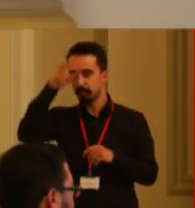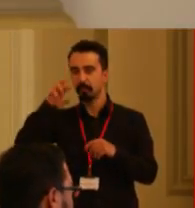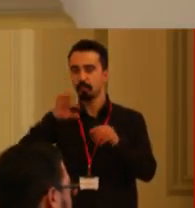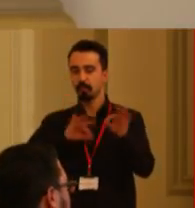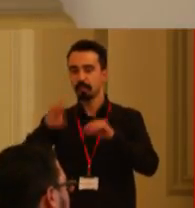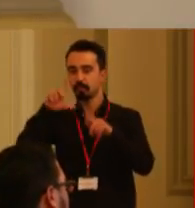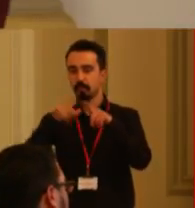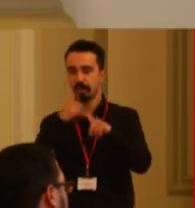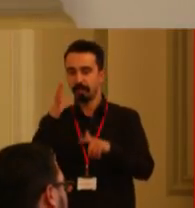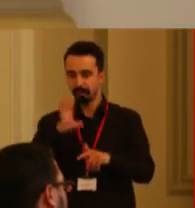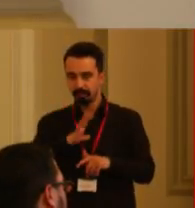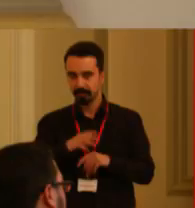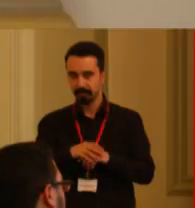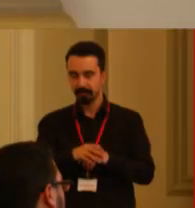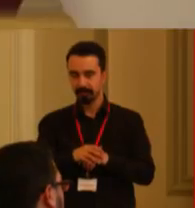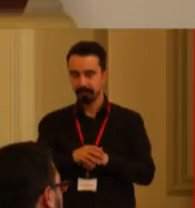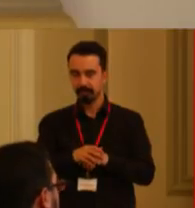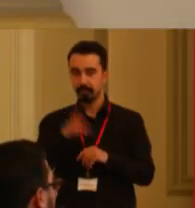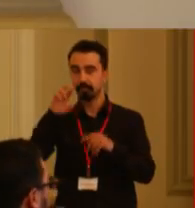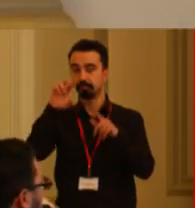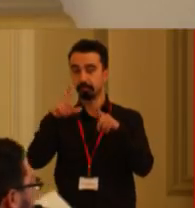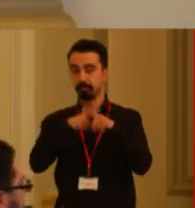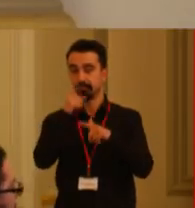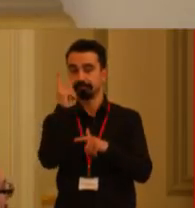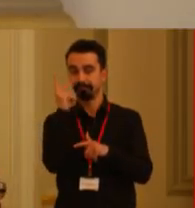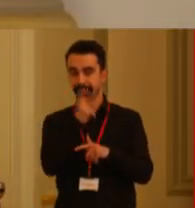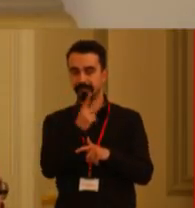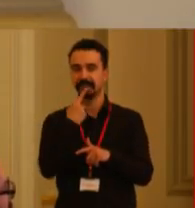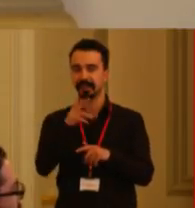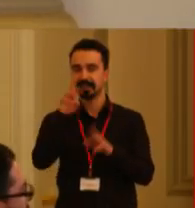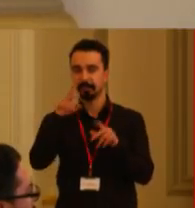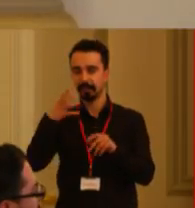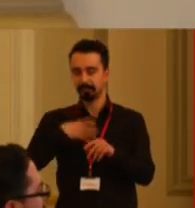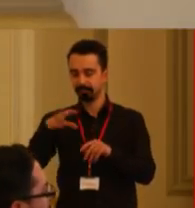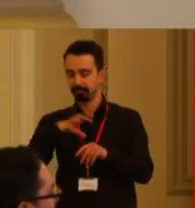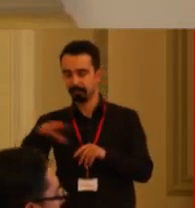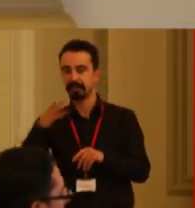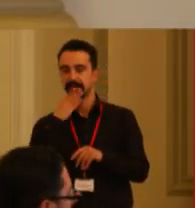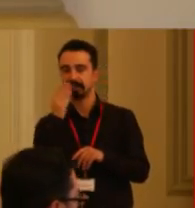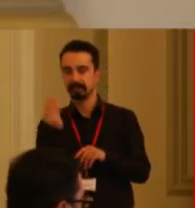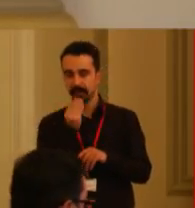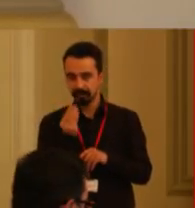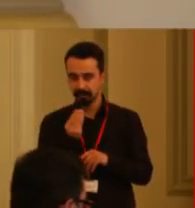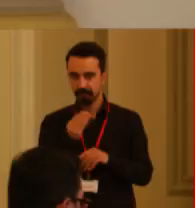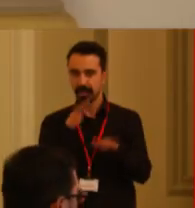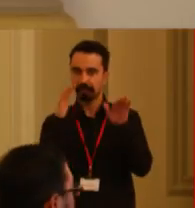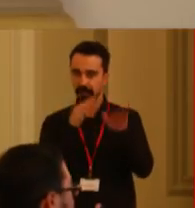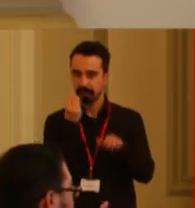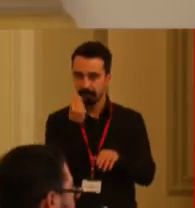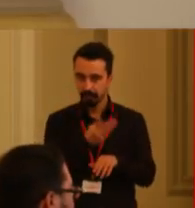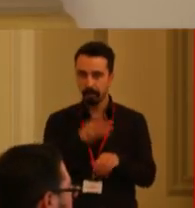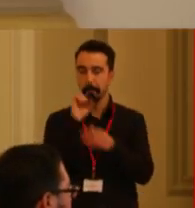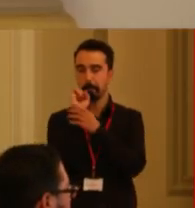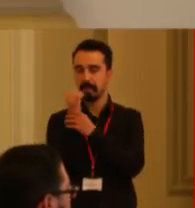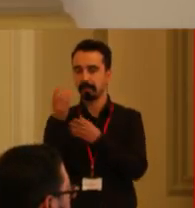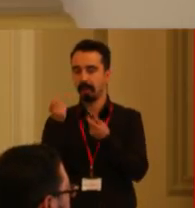won't be able to deliver. Like UNDP runs a project which is called young girls who've become engineers in